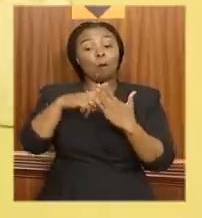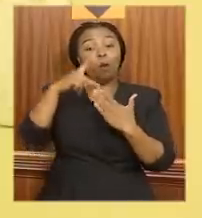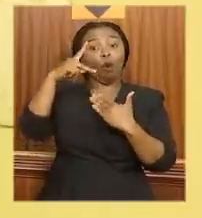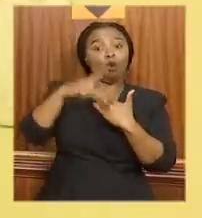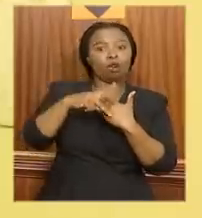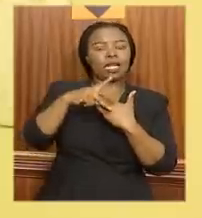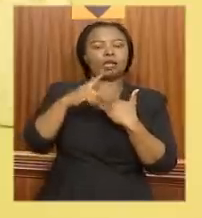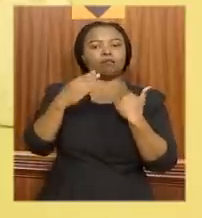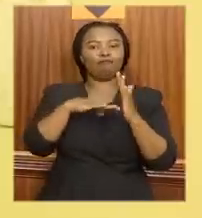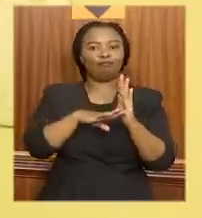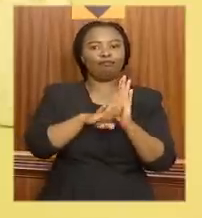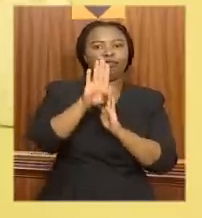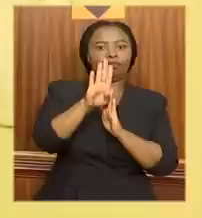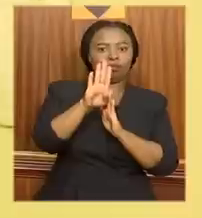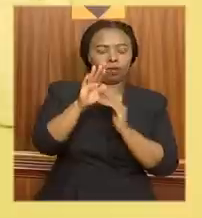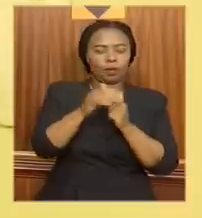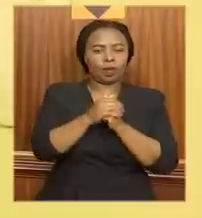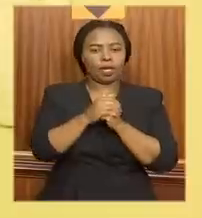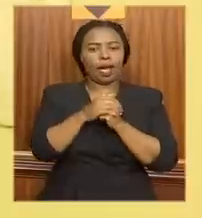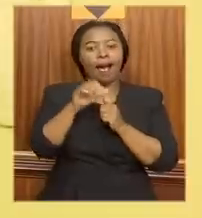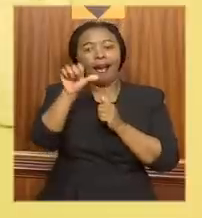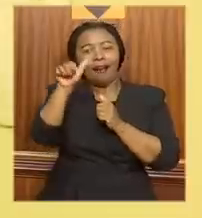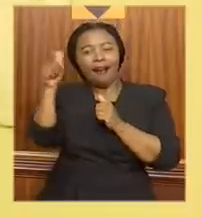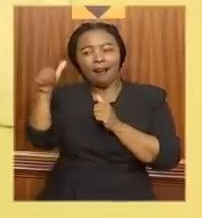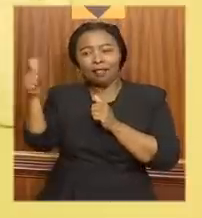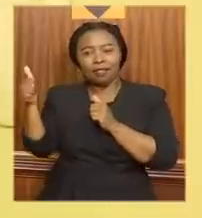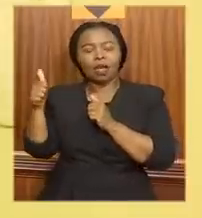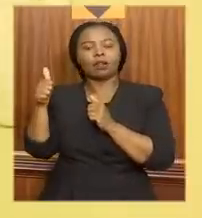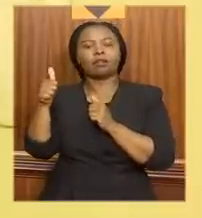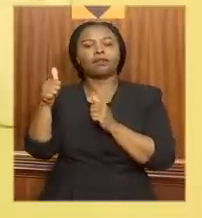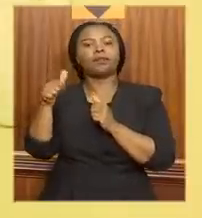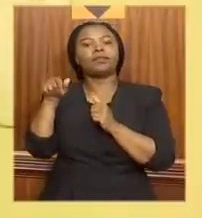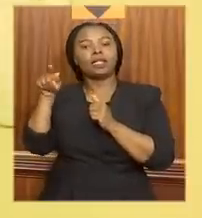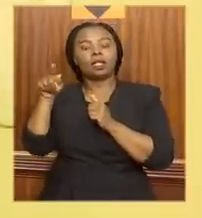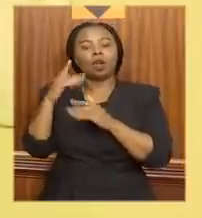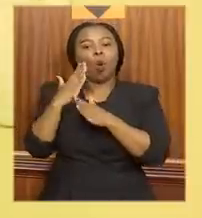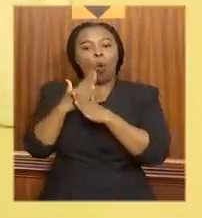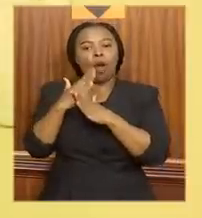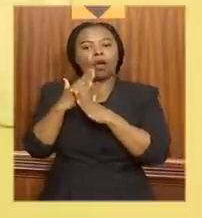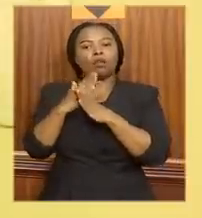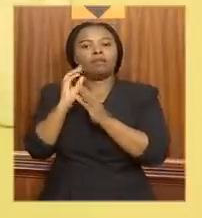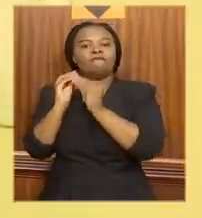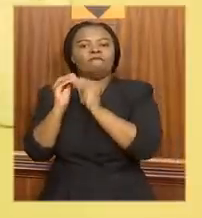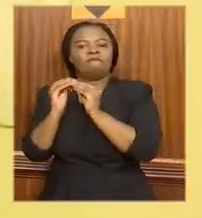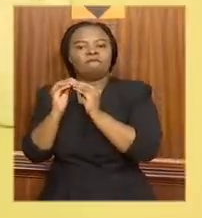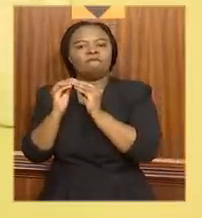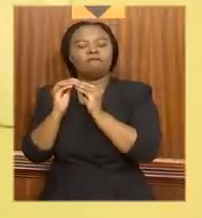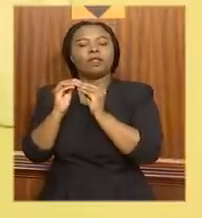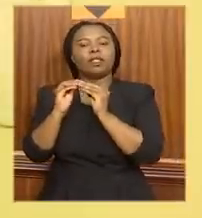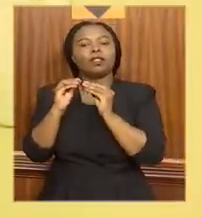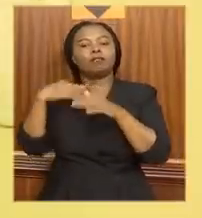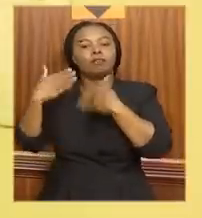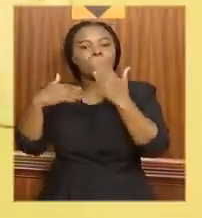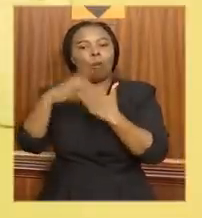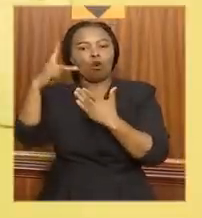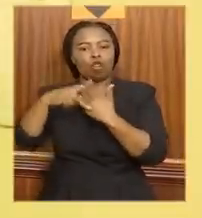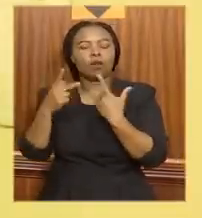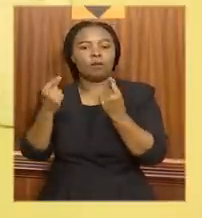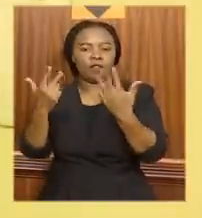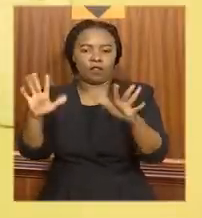projects, several of which are already entering construction. These changes